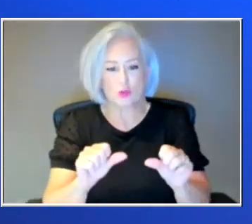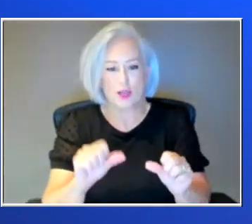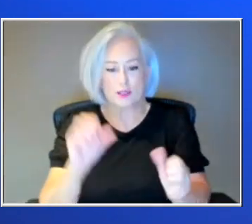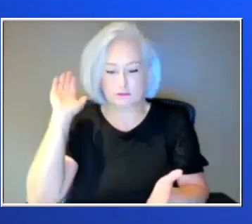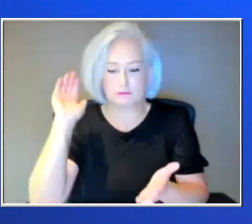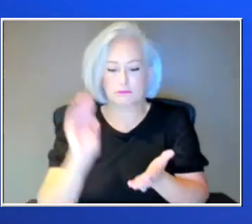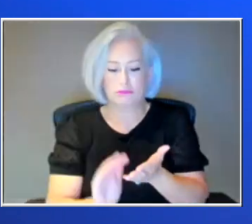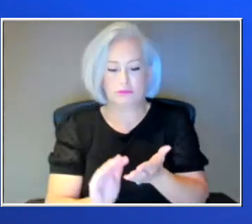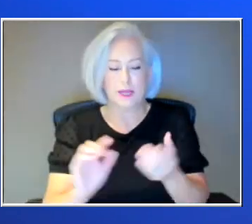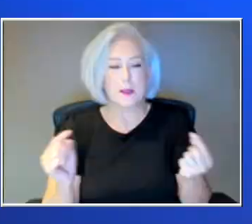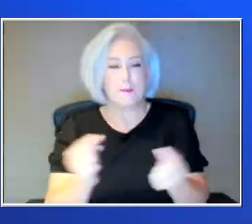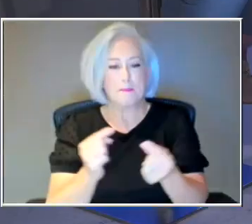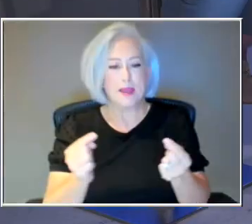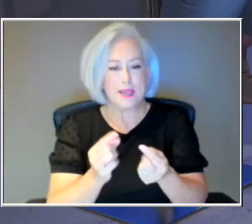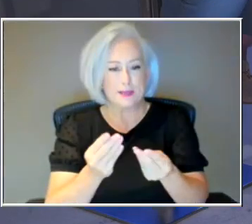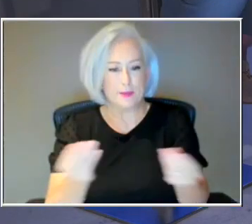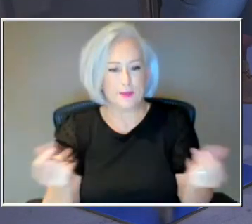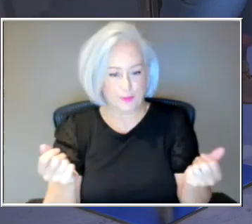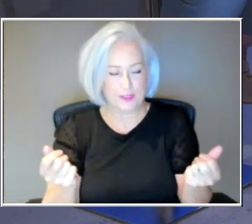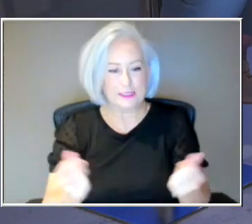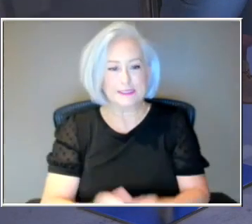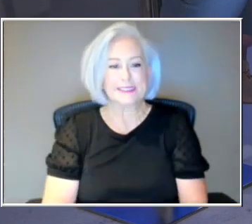to go away. So